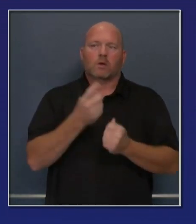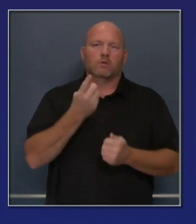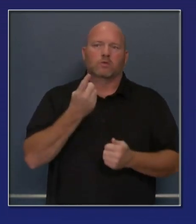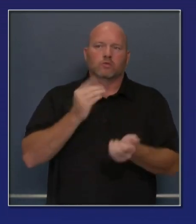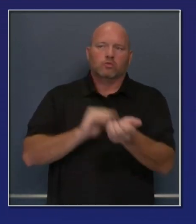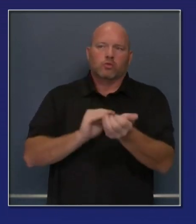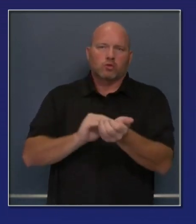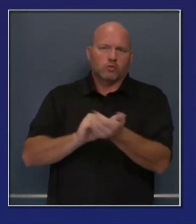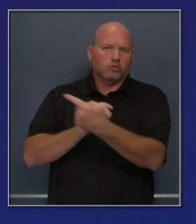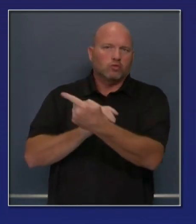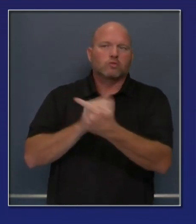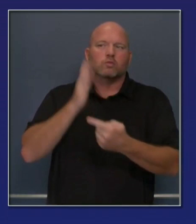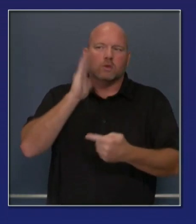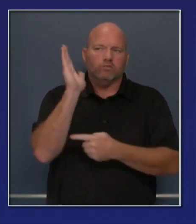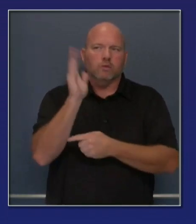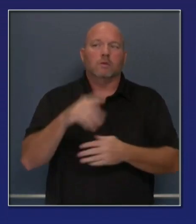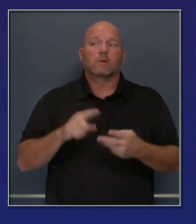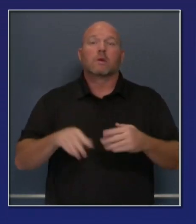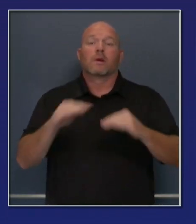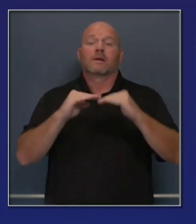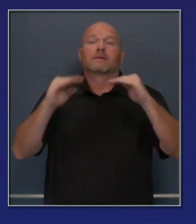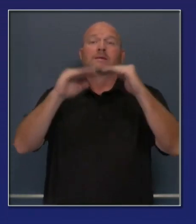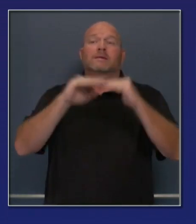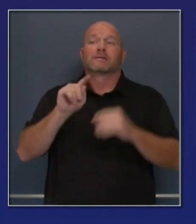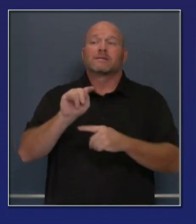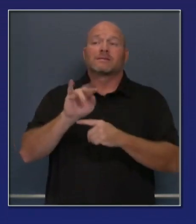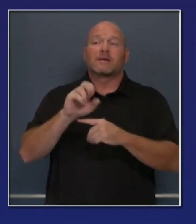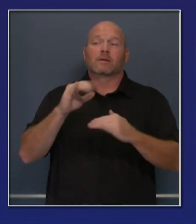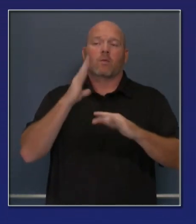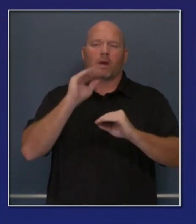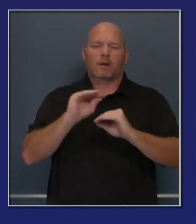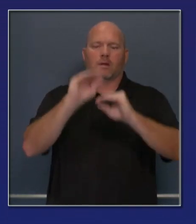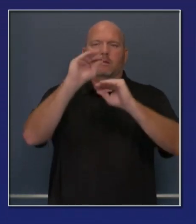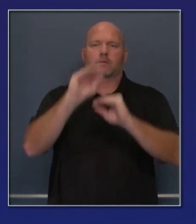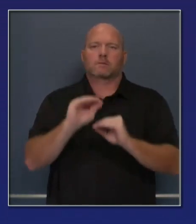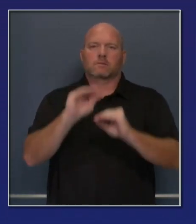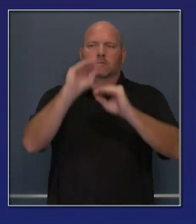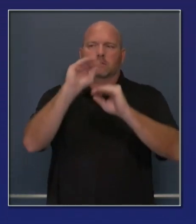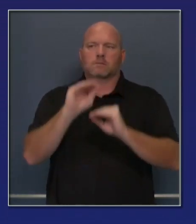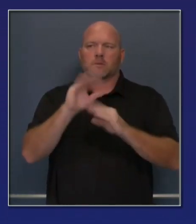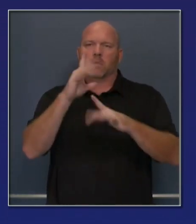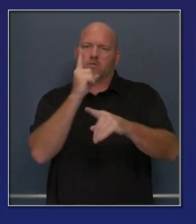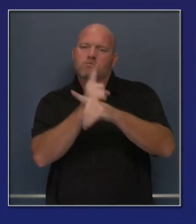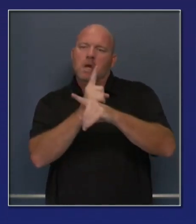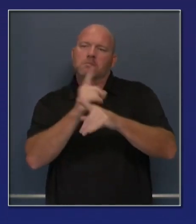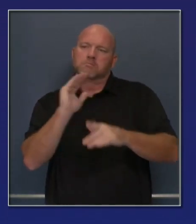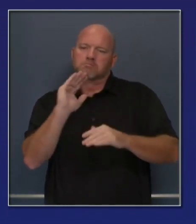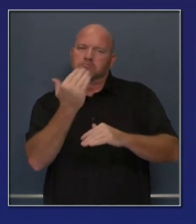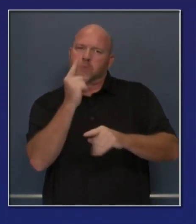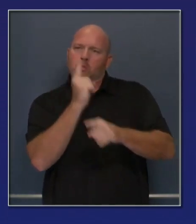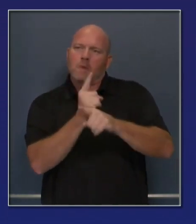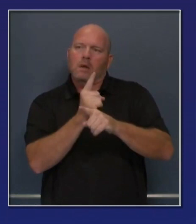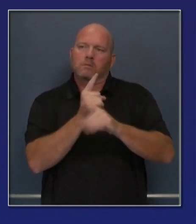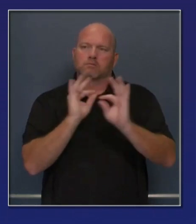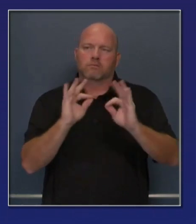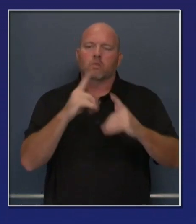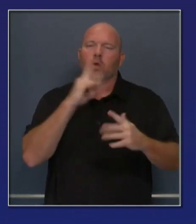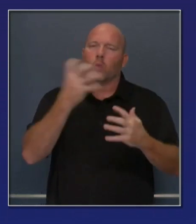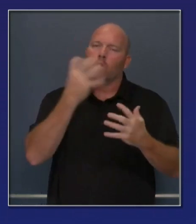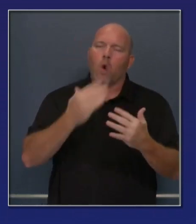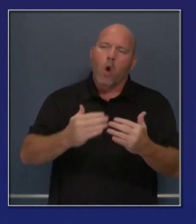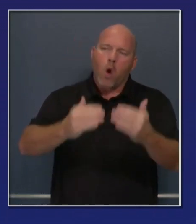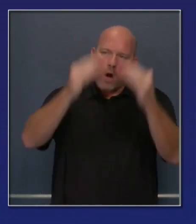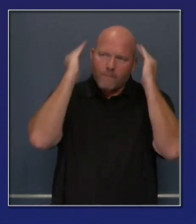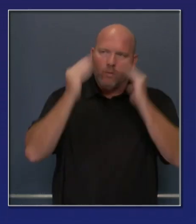But county tiered status, nonetheless, moving in the right direction broadly for the overwhelming majority, now